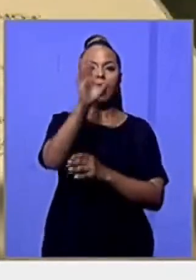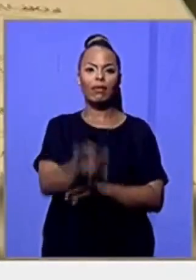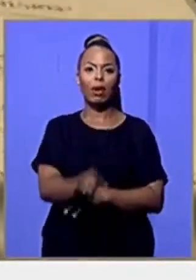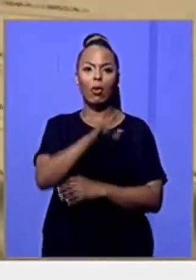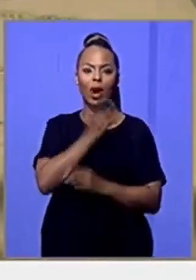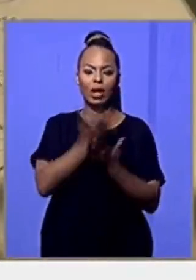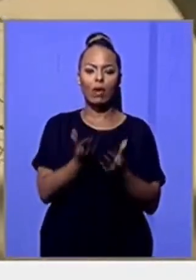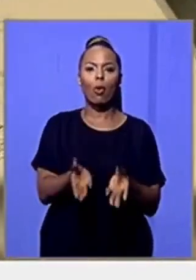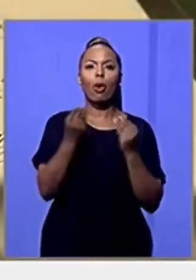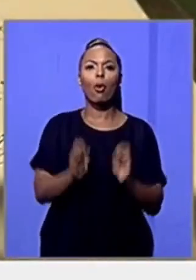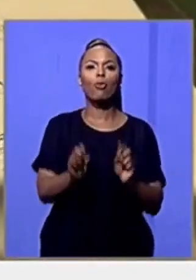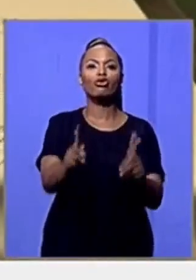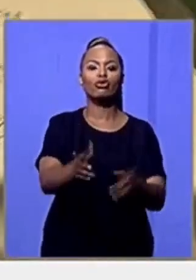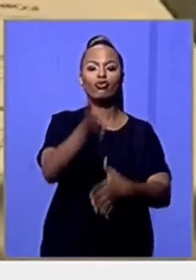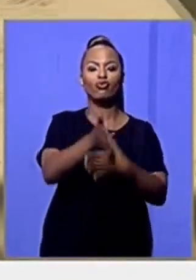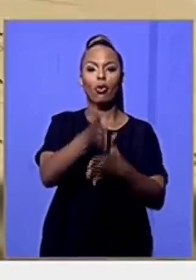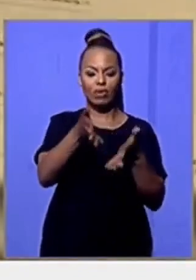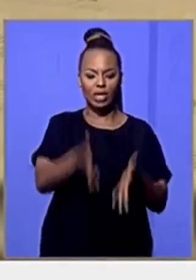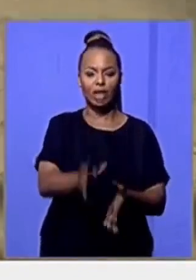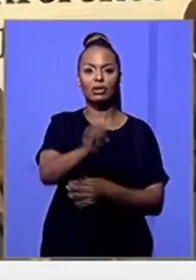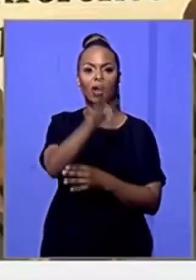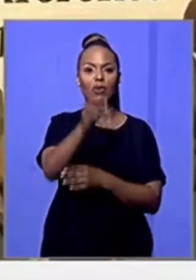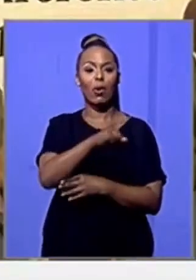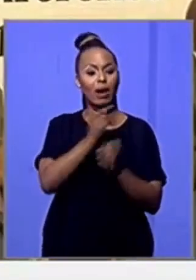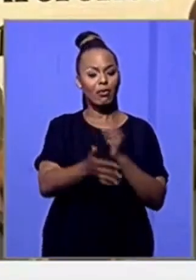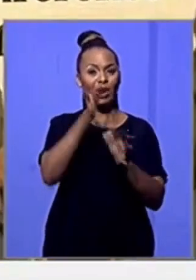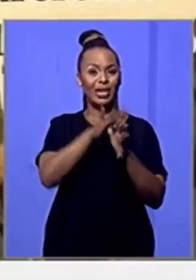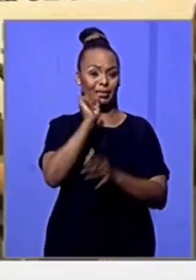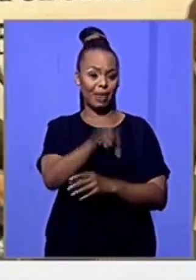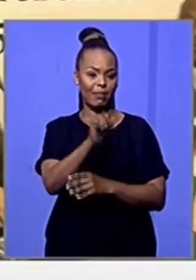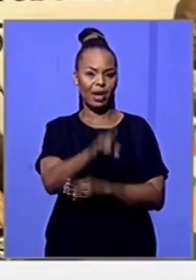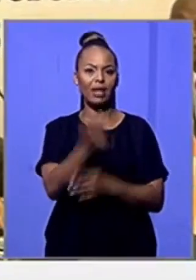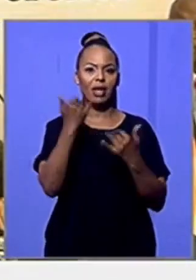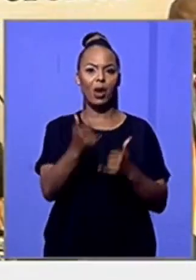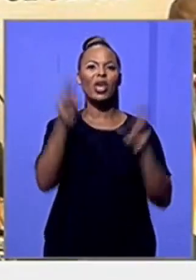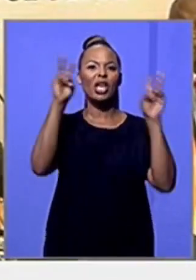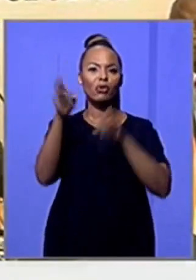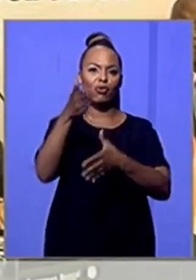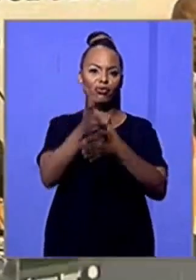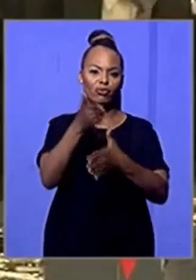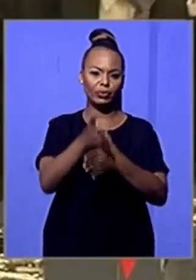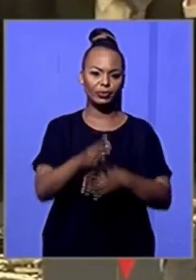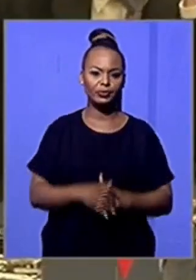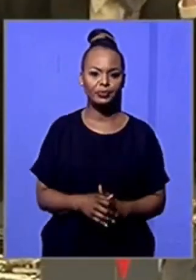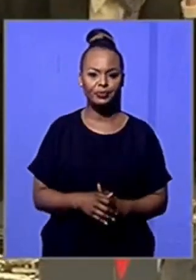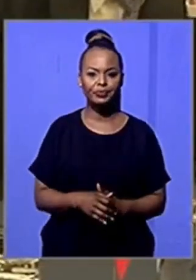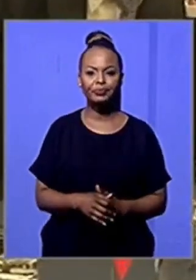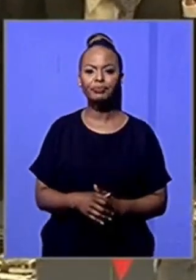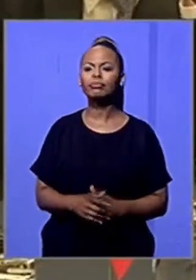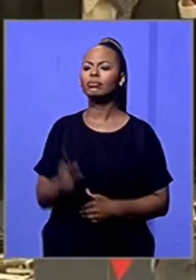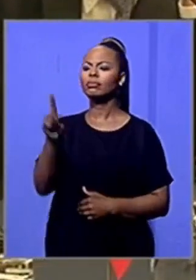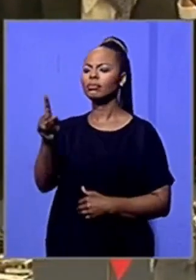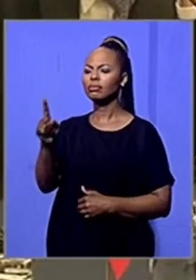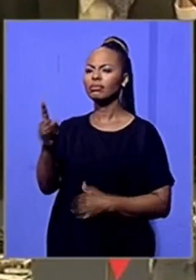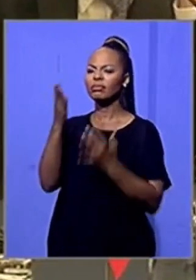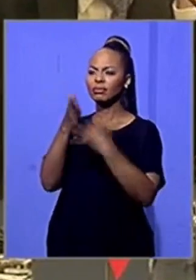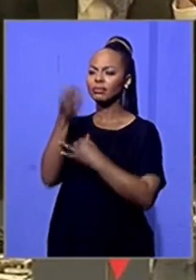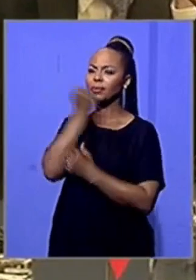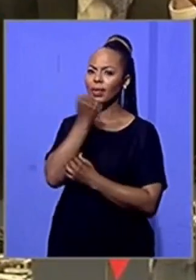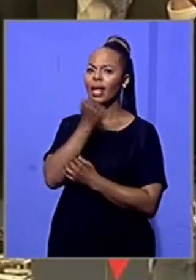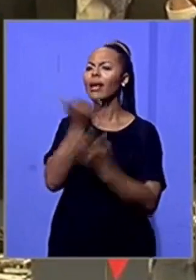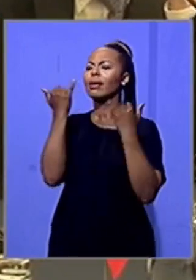go hlola meshumo mo South Africa ba be go le re tshwenyang mo South Africa ka moka ke meshumo. E re ke botse jaanong re Matabane